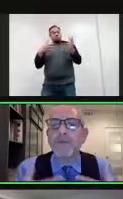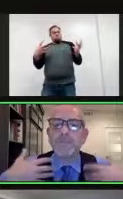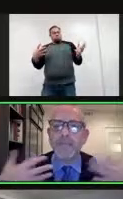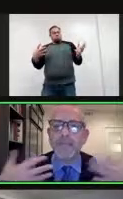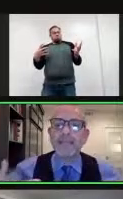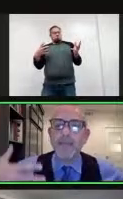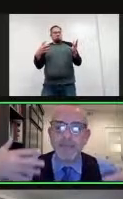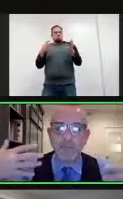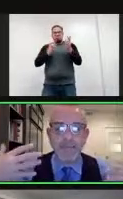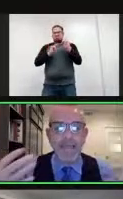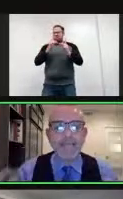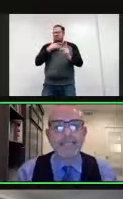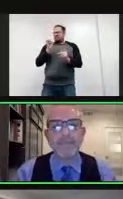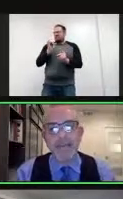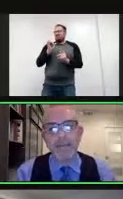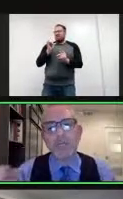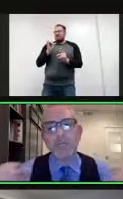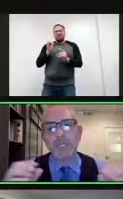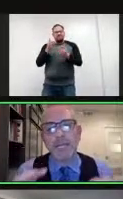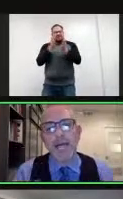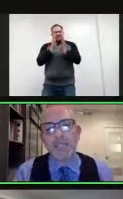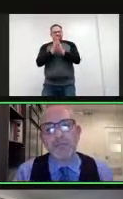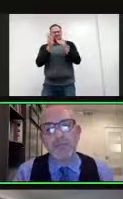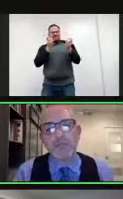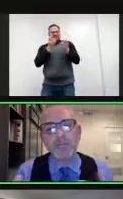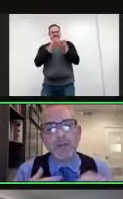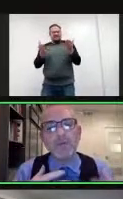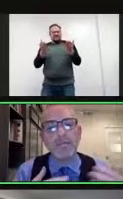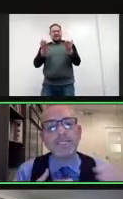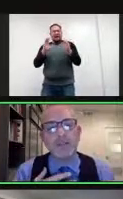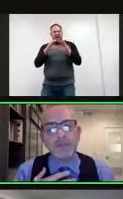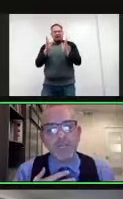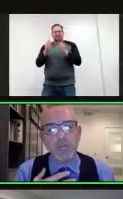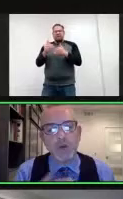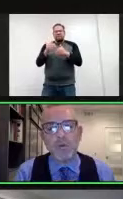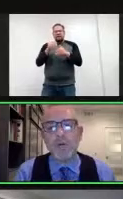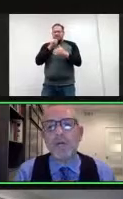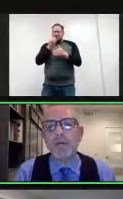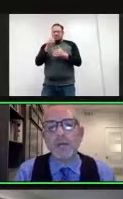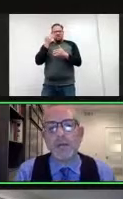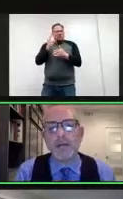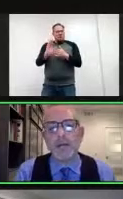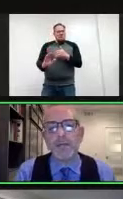where folks feel like maybe they're being asked to manage things at the classroom level and don't necessarily know,